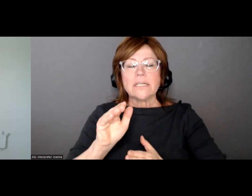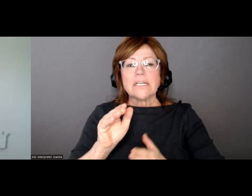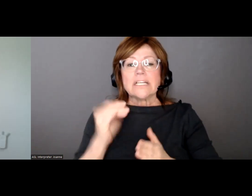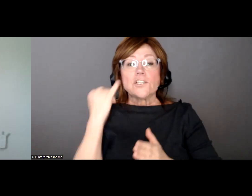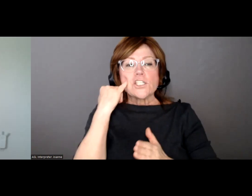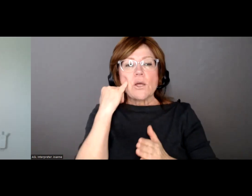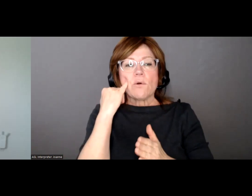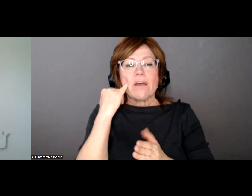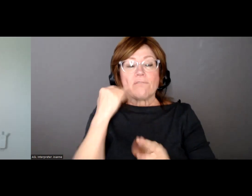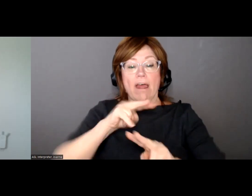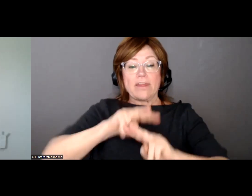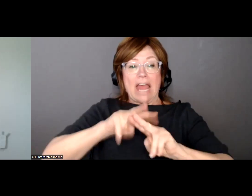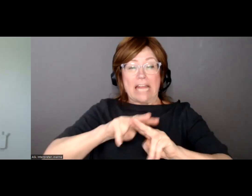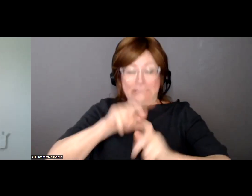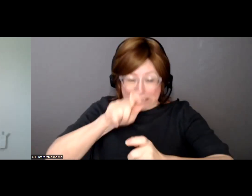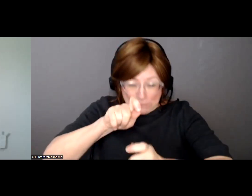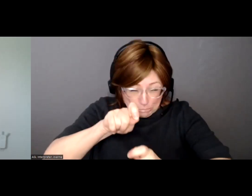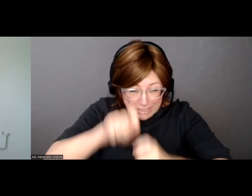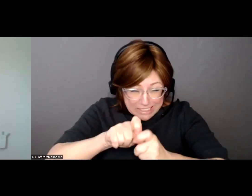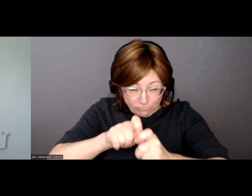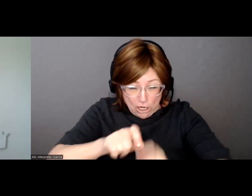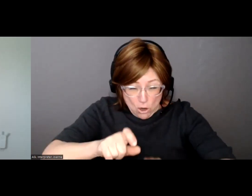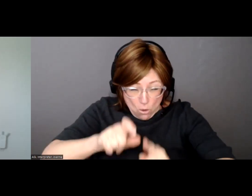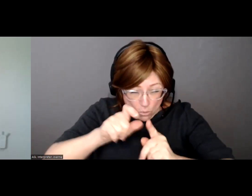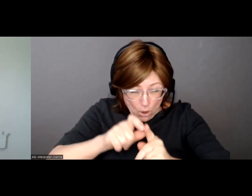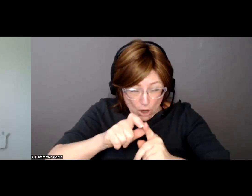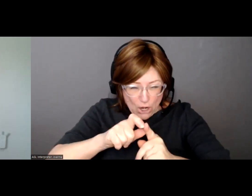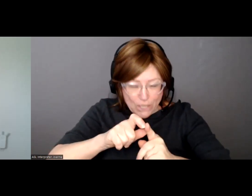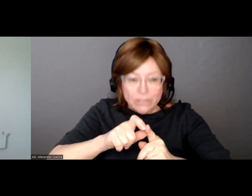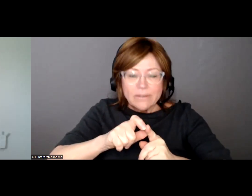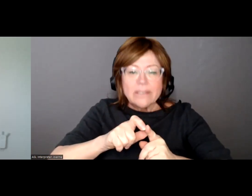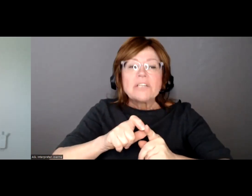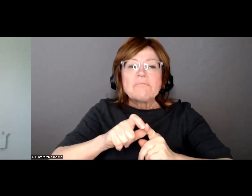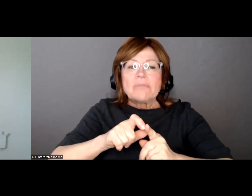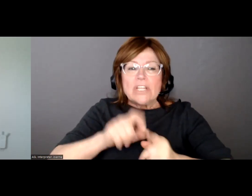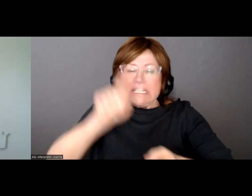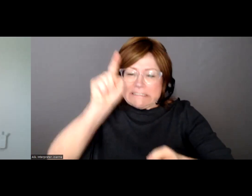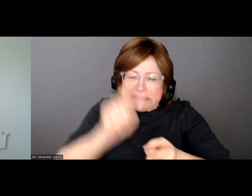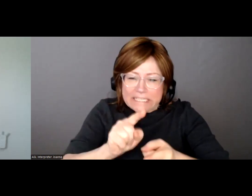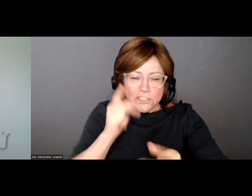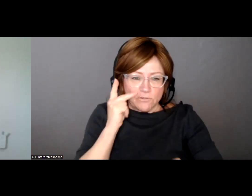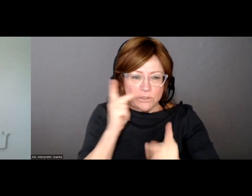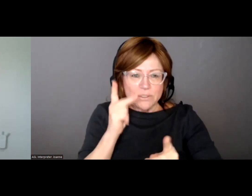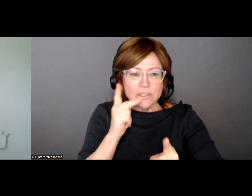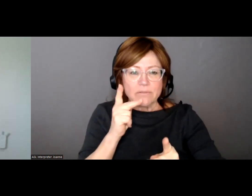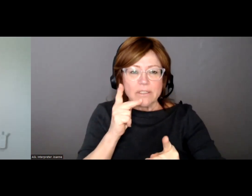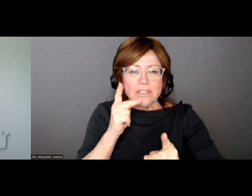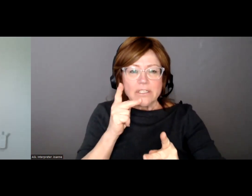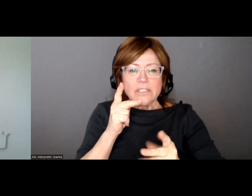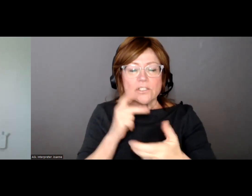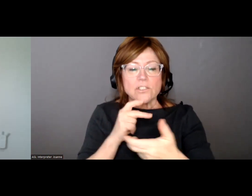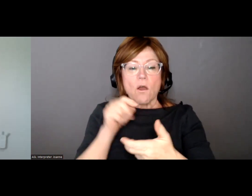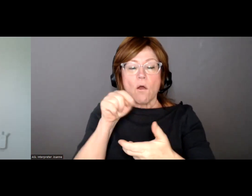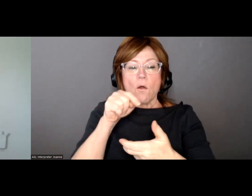you get with your hashtag, the smaller the views. So if you just scroll over to the top and you go over to